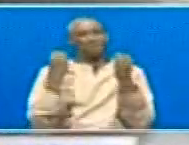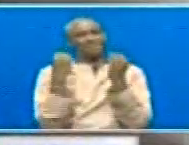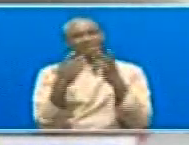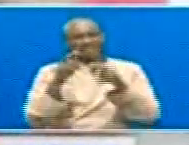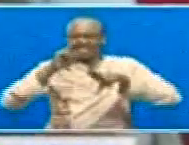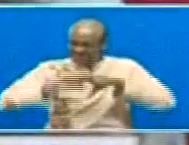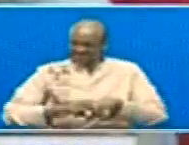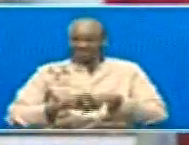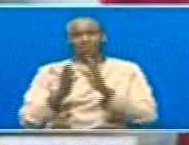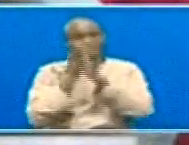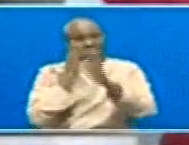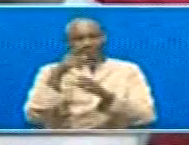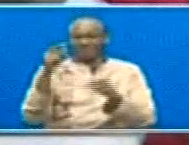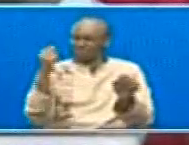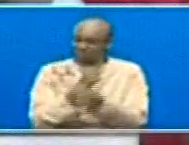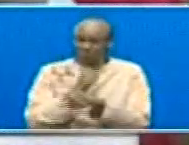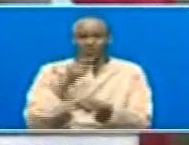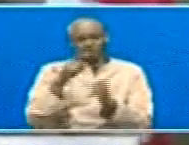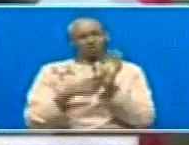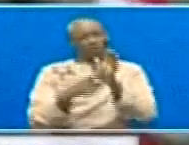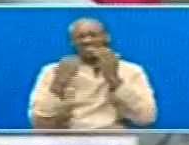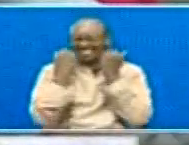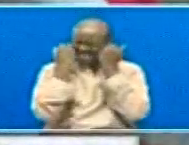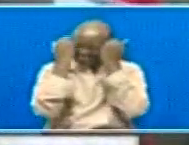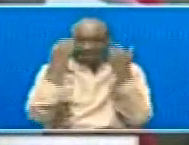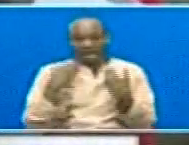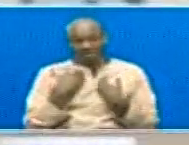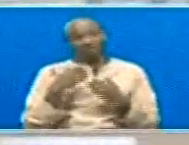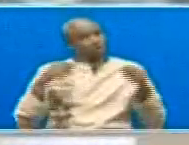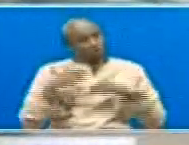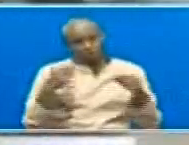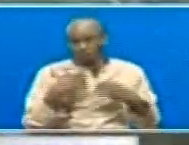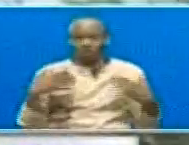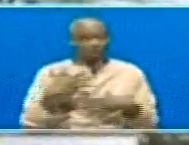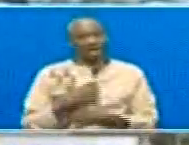in the buses, barely able to hide the traces of trauma from the terror attack.